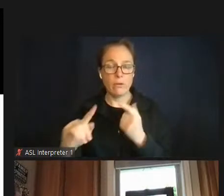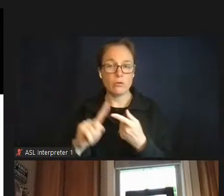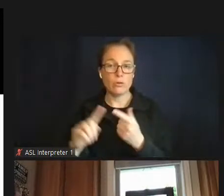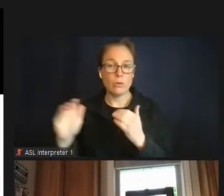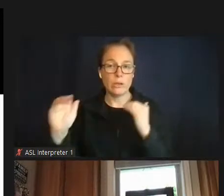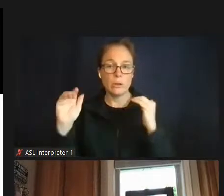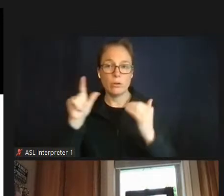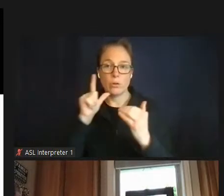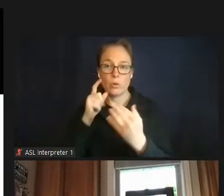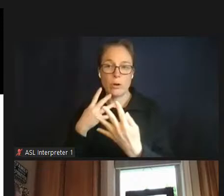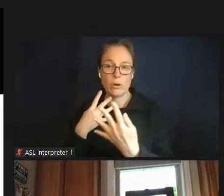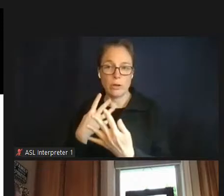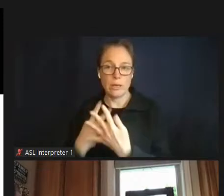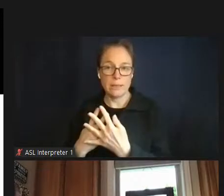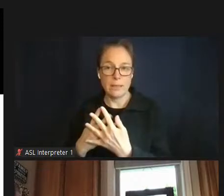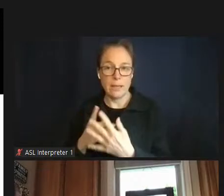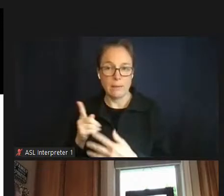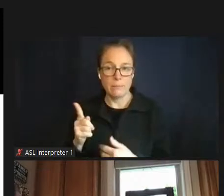custody.